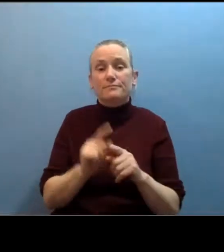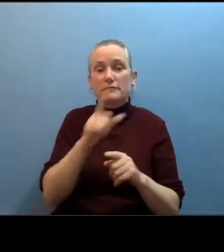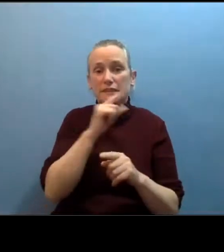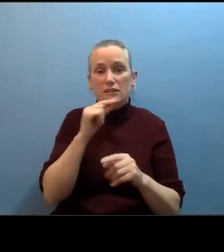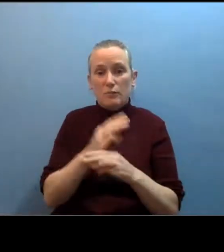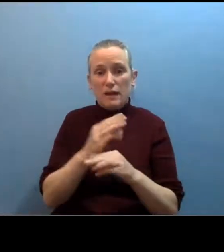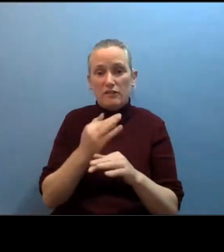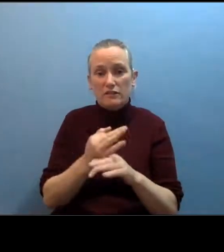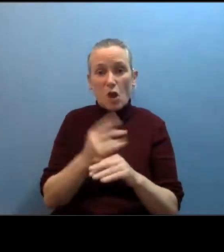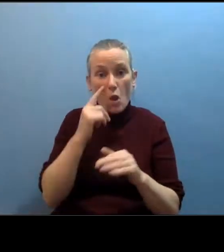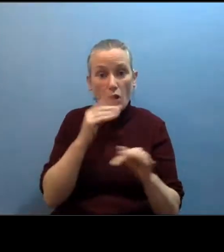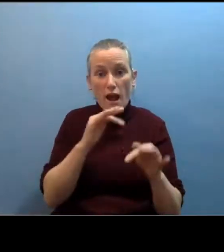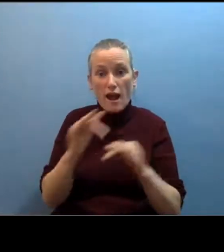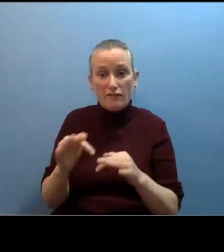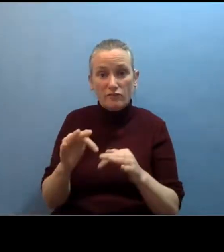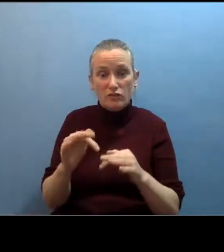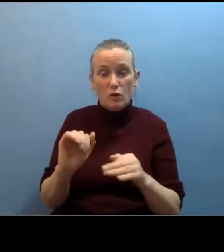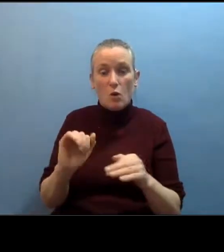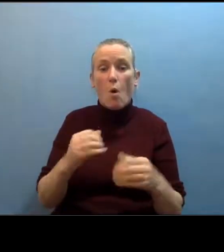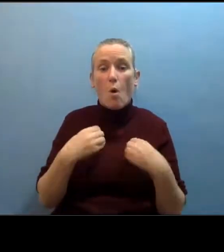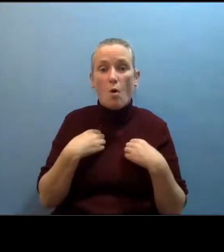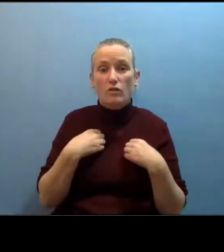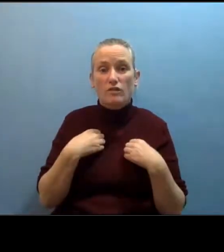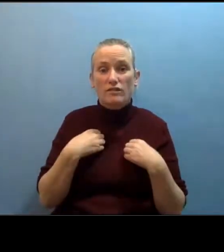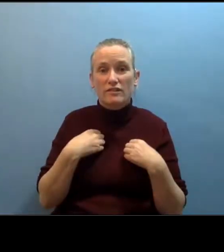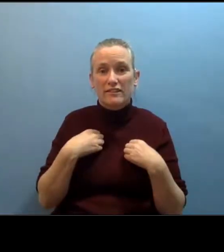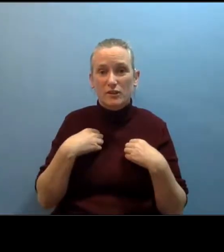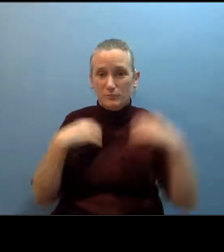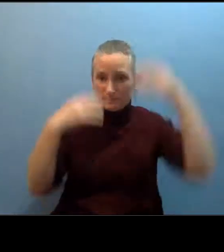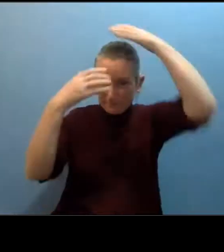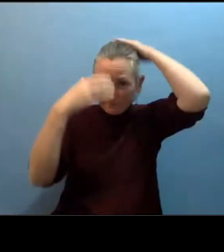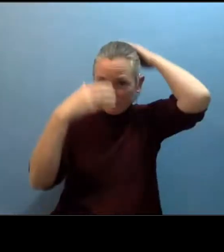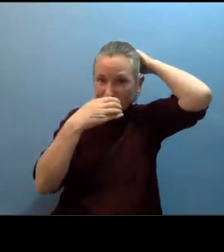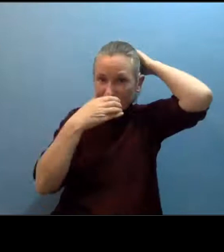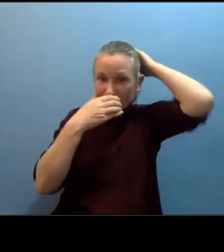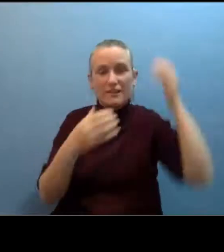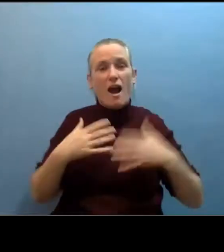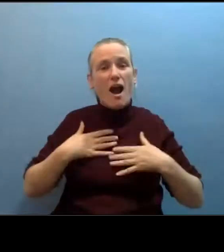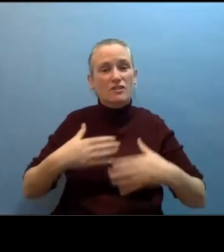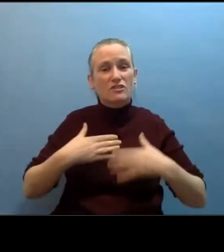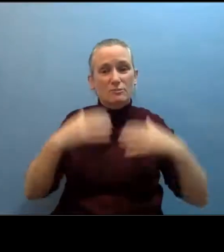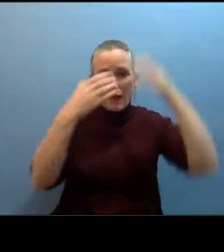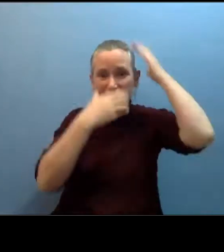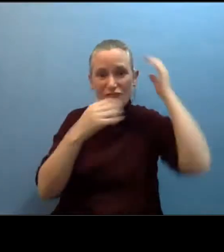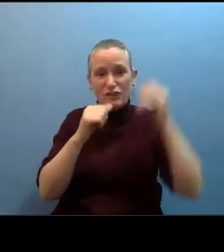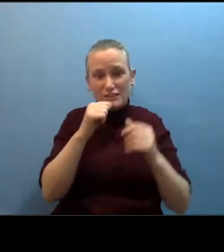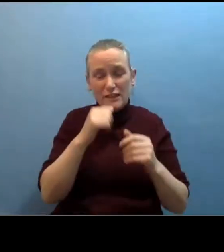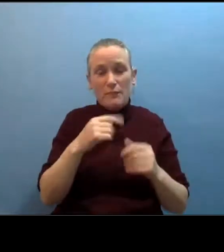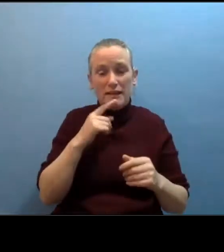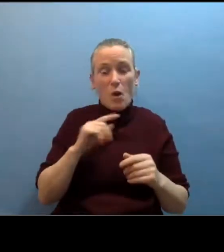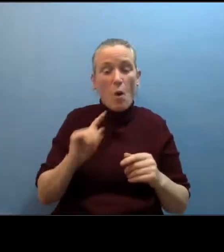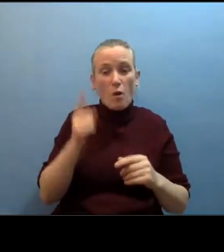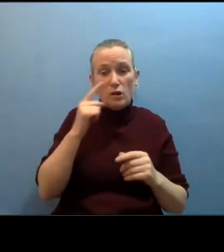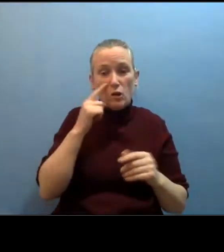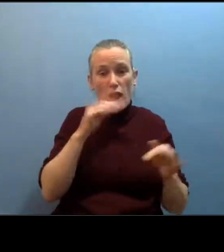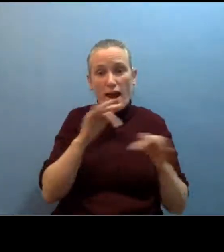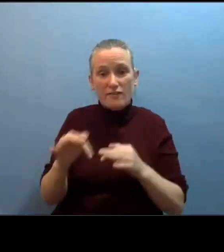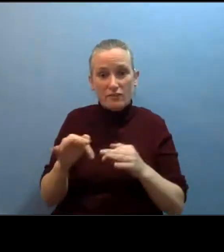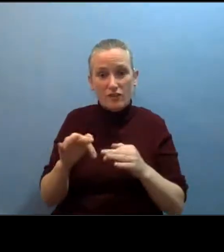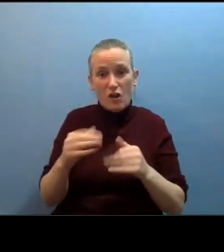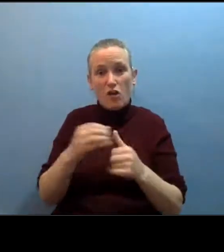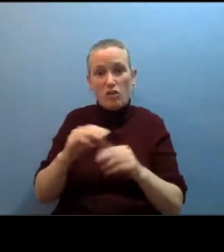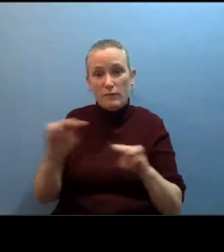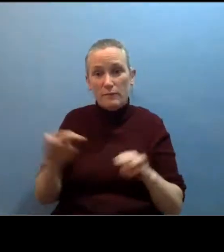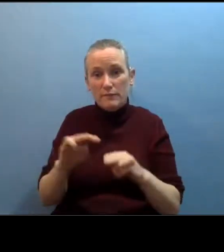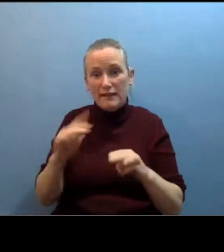look after your own oxygen mask first. You can only look after other people if you're looking after yourself. And it's the same for young people. They can only be